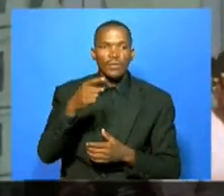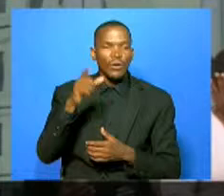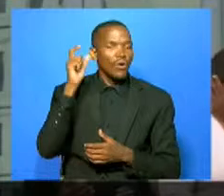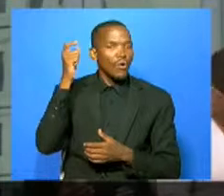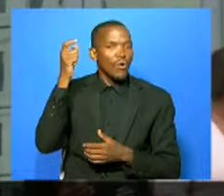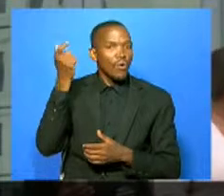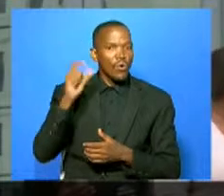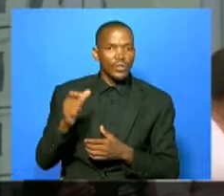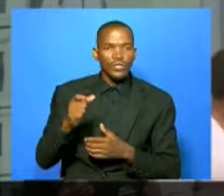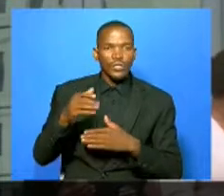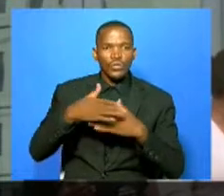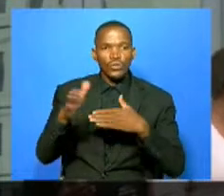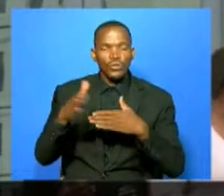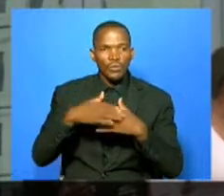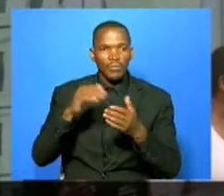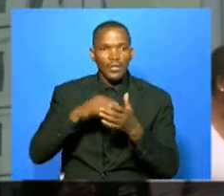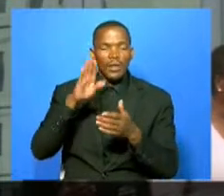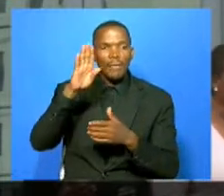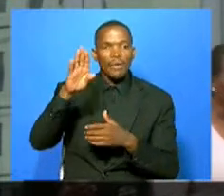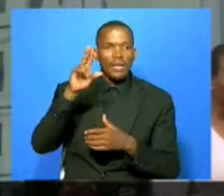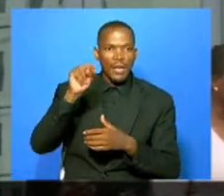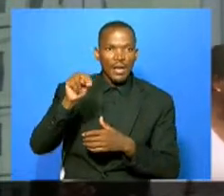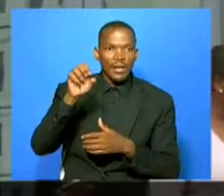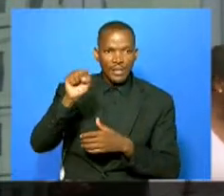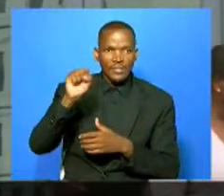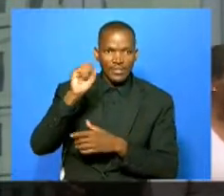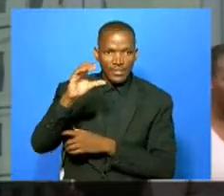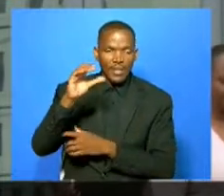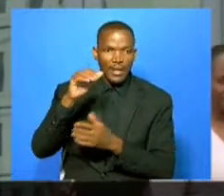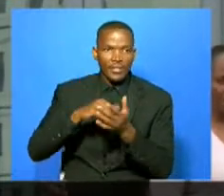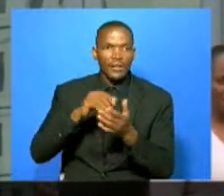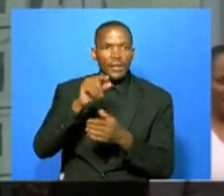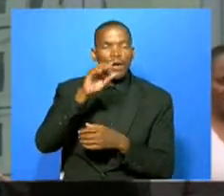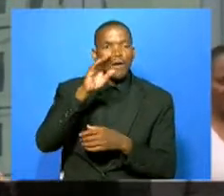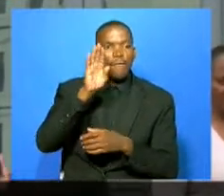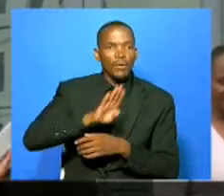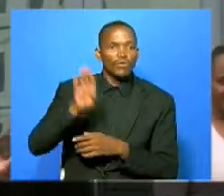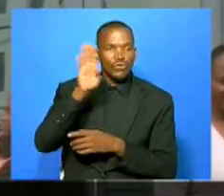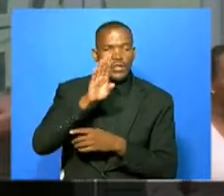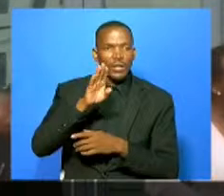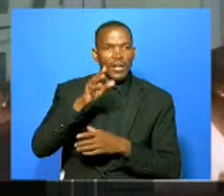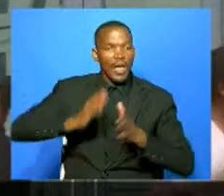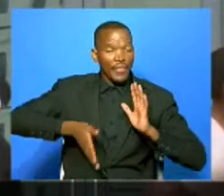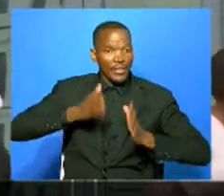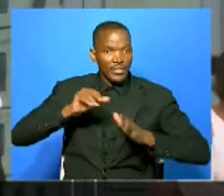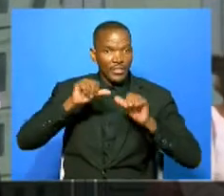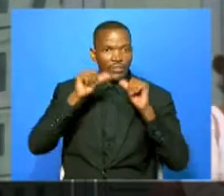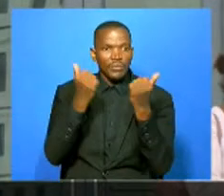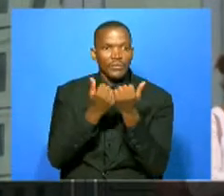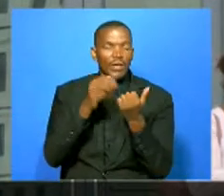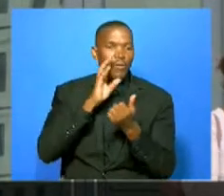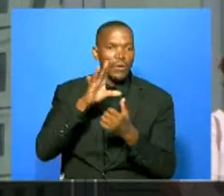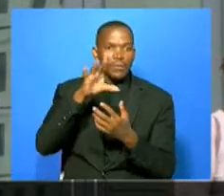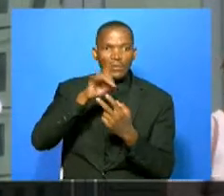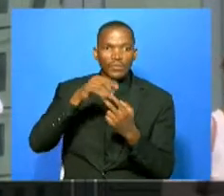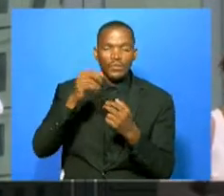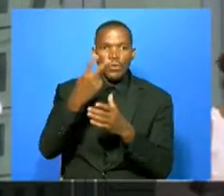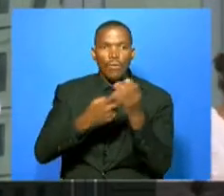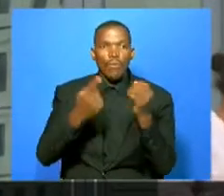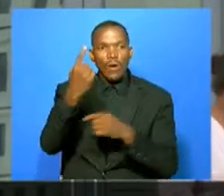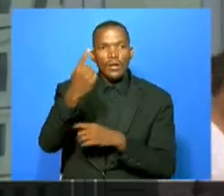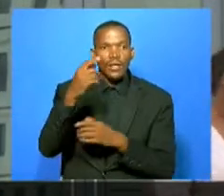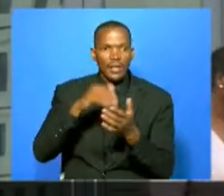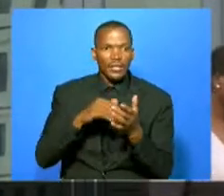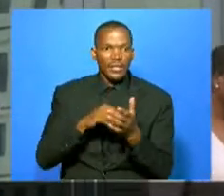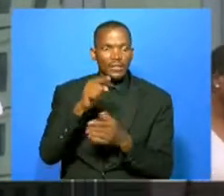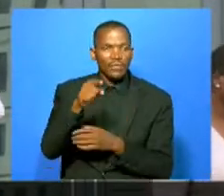Doors, be Botswana National Sports Commission and Botswana Athletics Association. They're just going to identify as one in ensuring